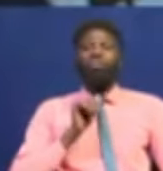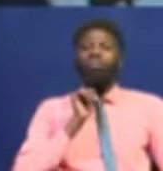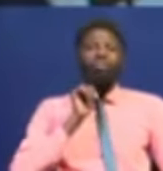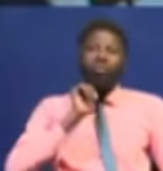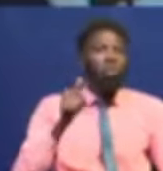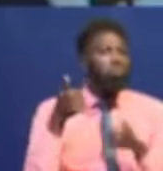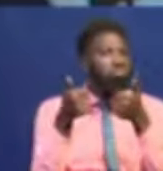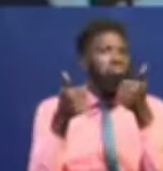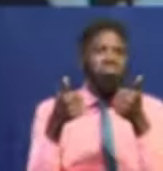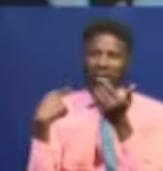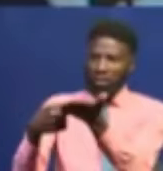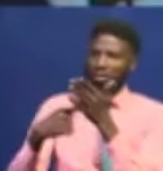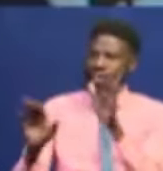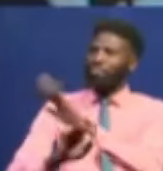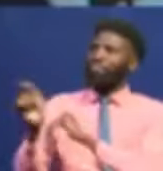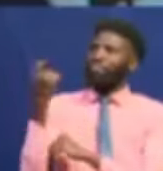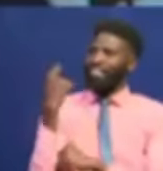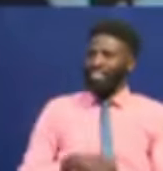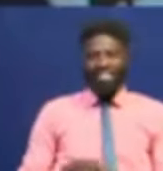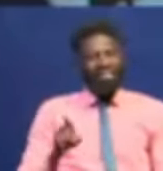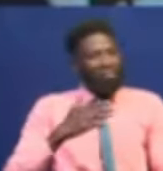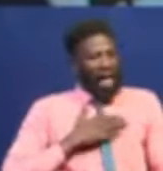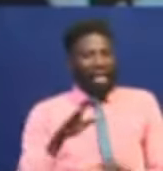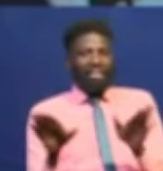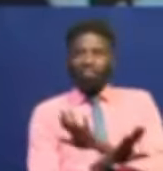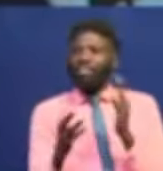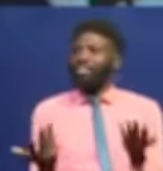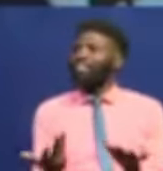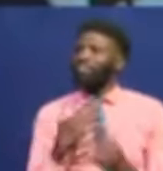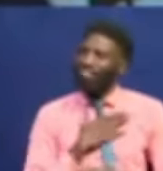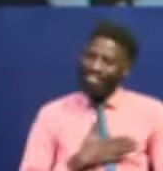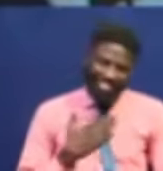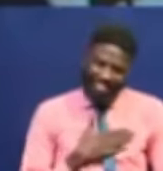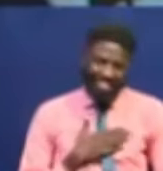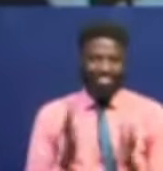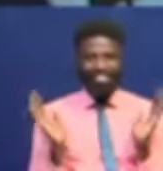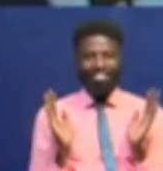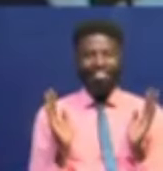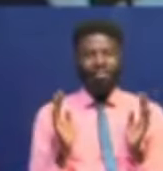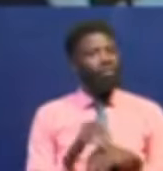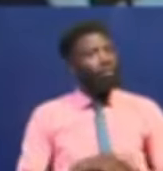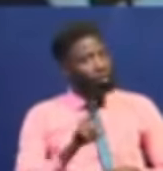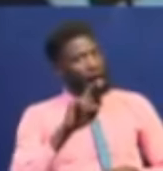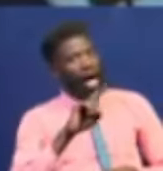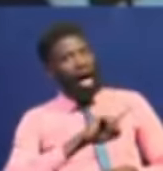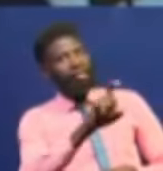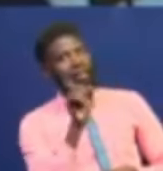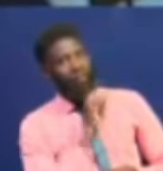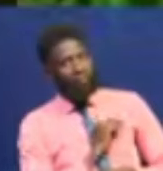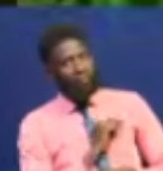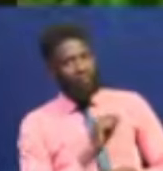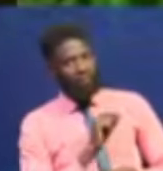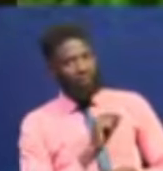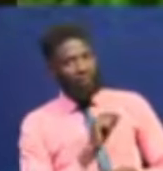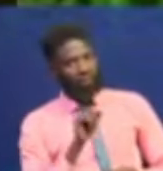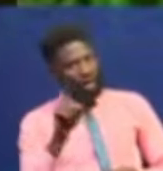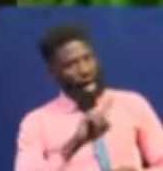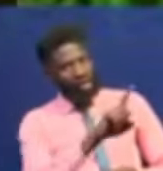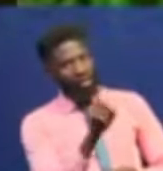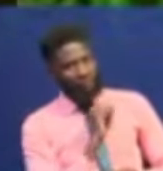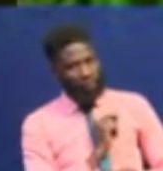president here, and he's my deputy. Please let me deal. But have you asked him conference?